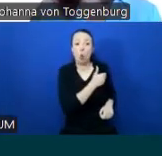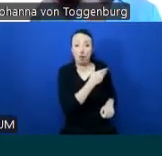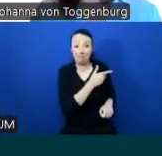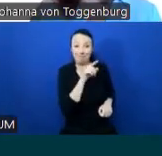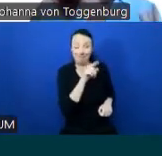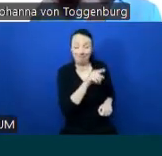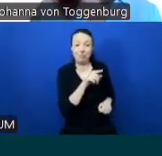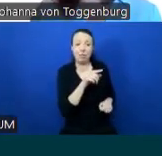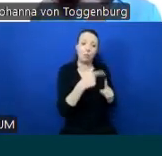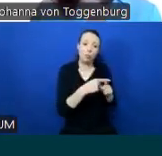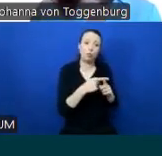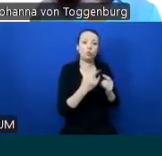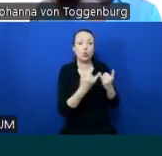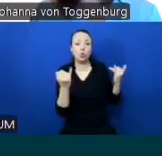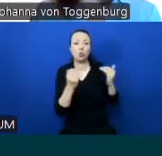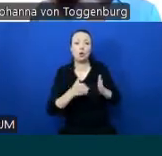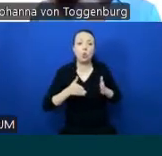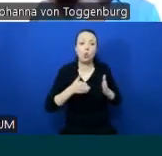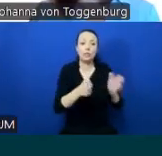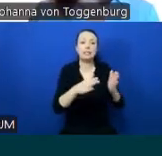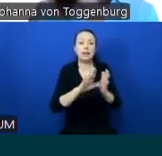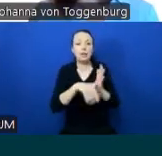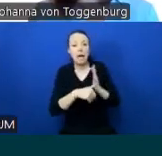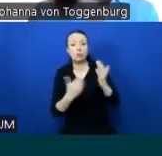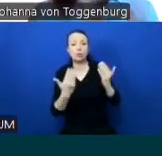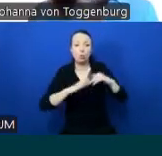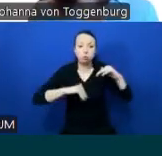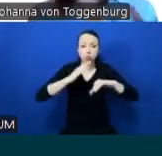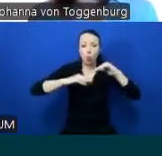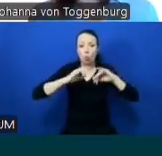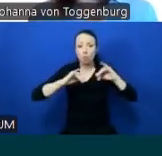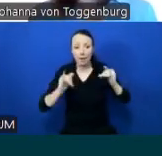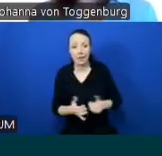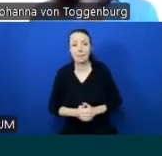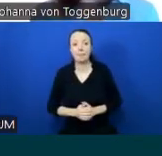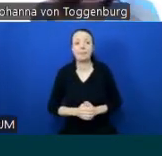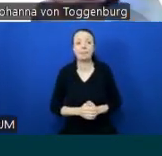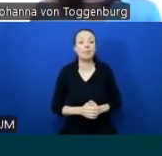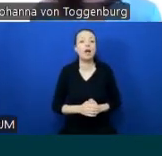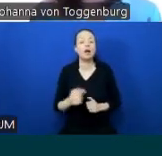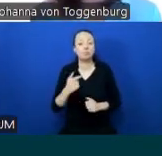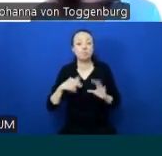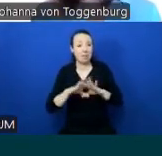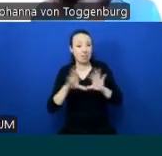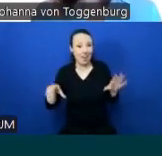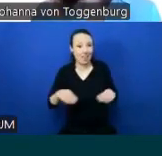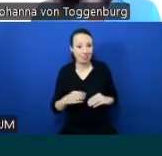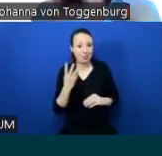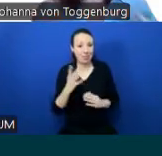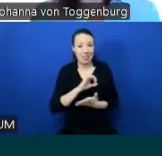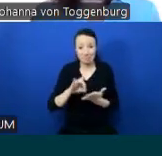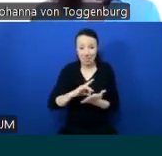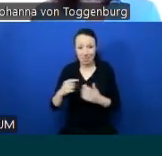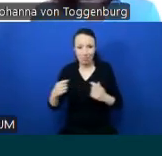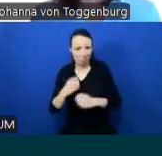And together with these communities, we worked together with these communities. So these communities did not